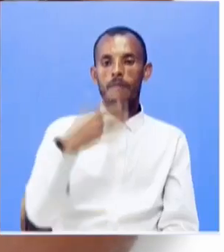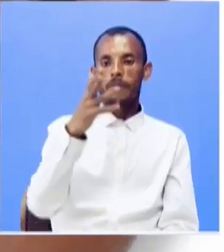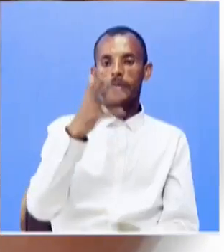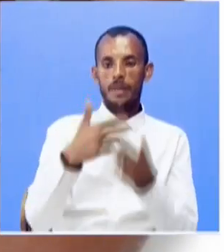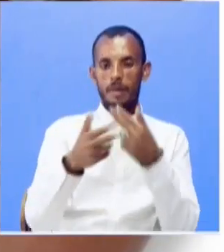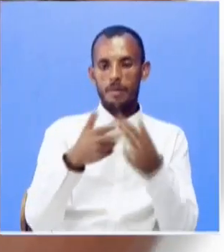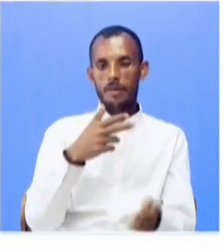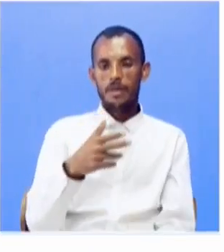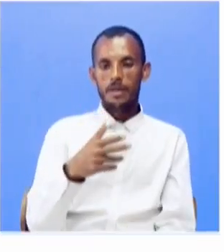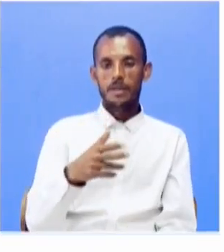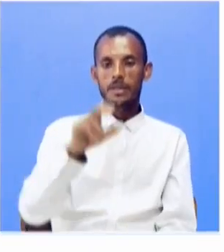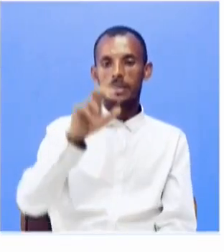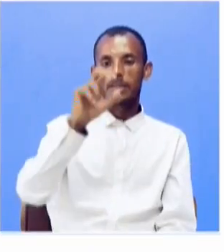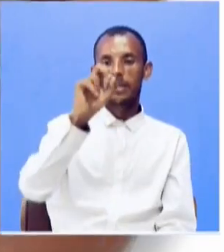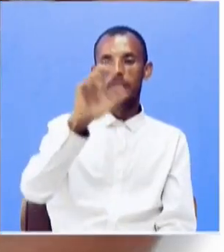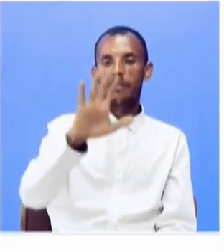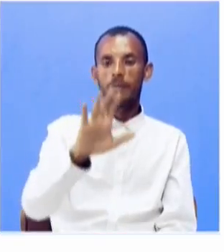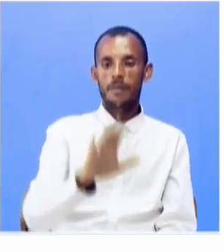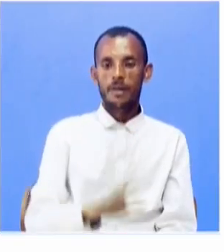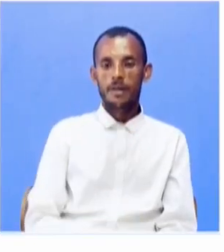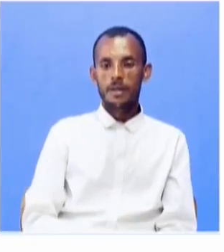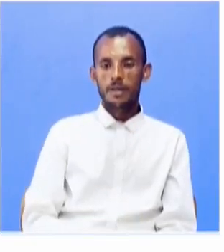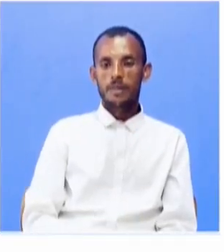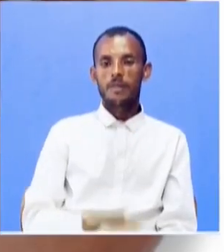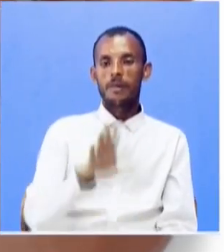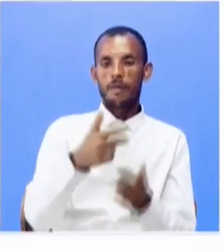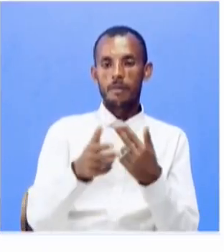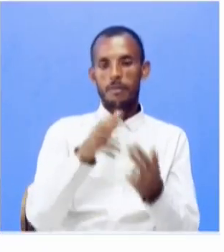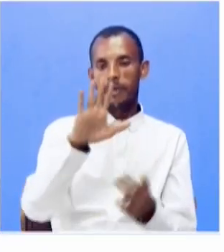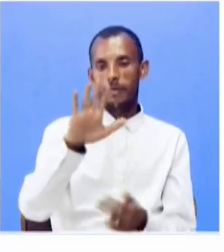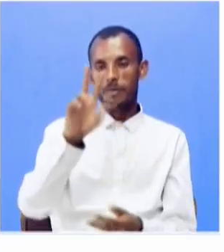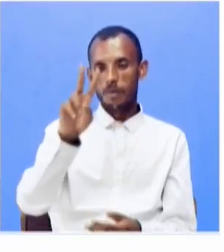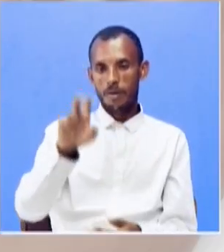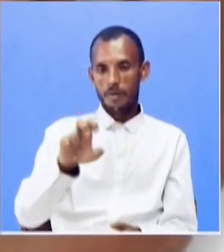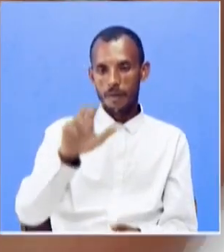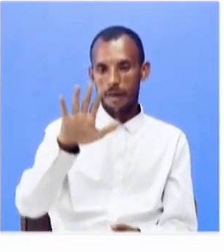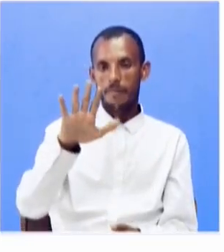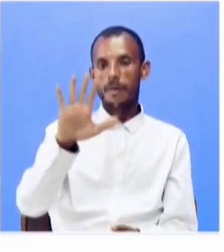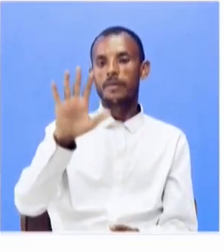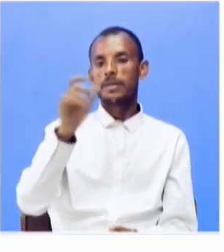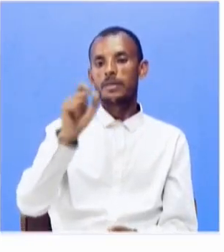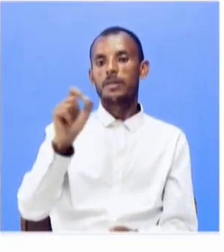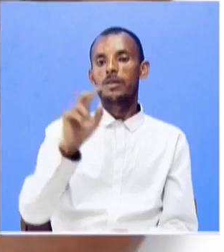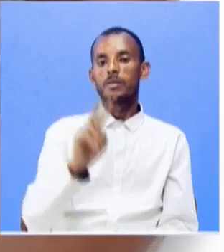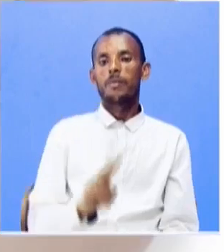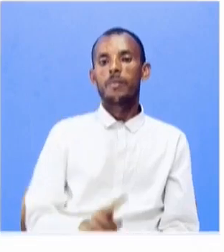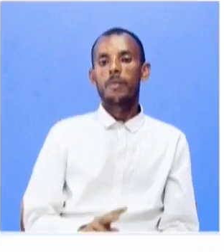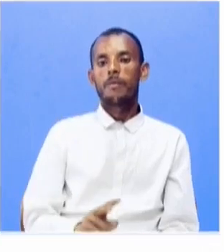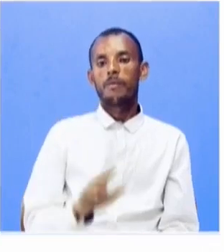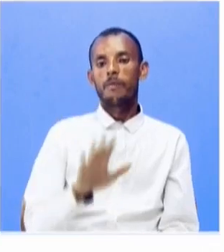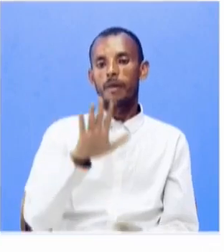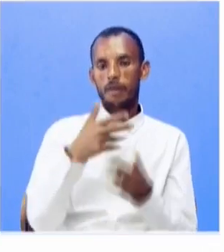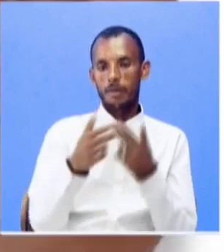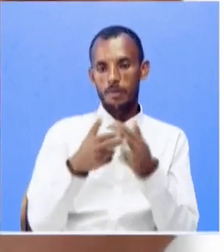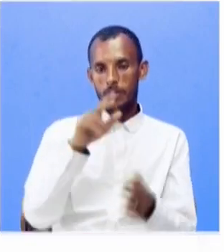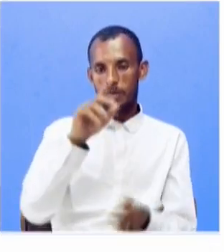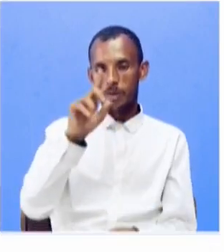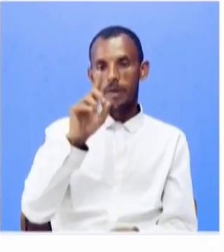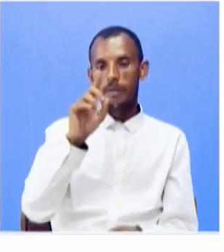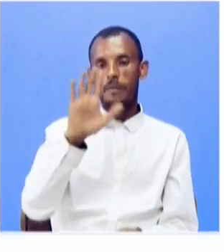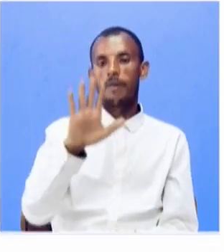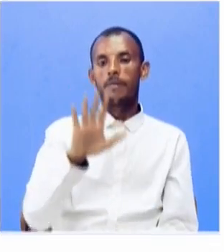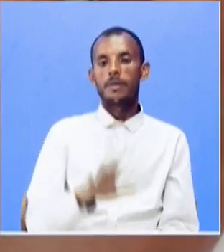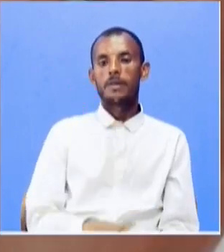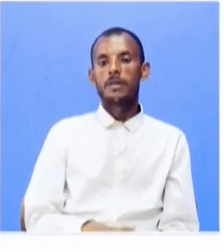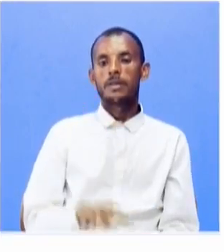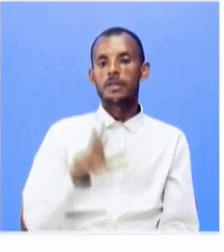times 35. 5 times 5, 25. 5 times 1 is 5 plus 2, 7.